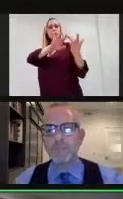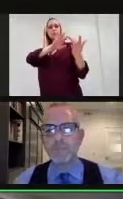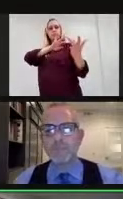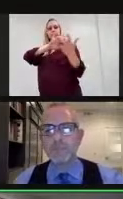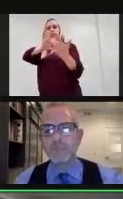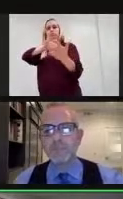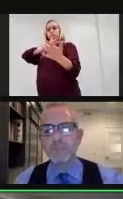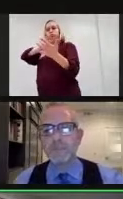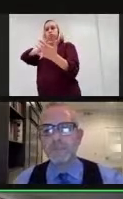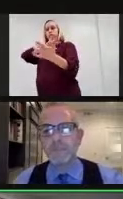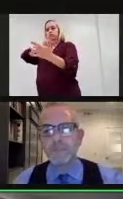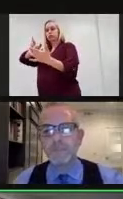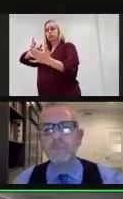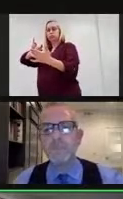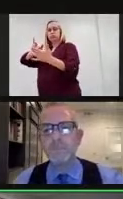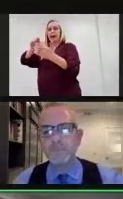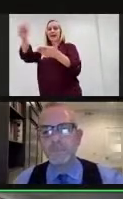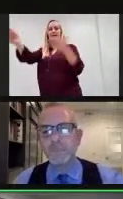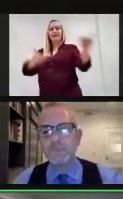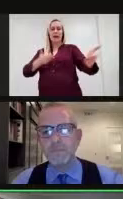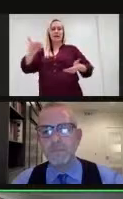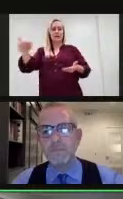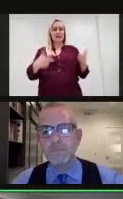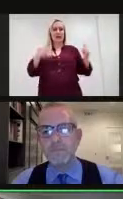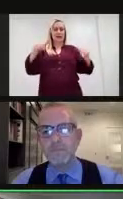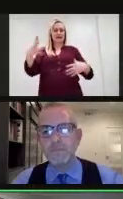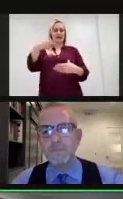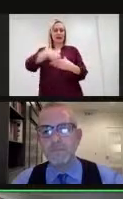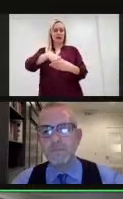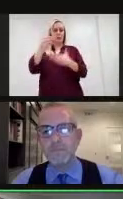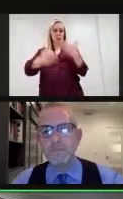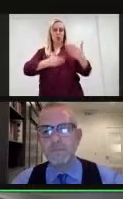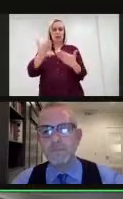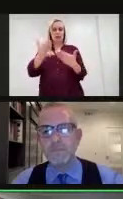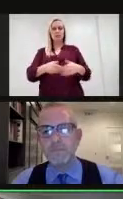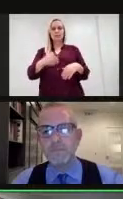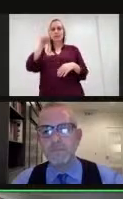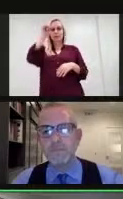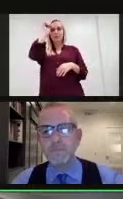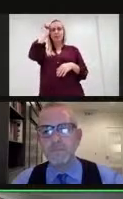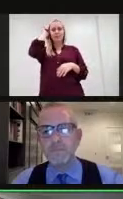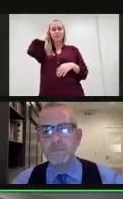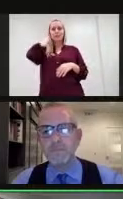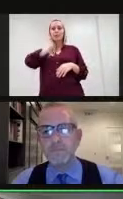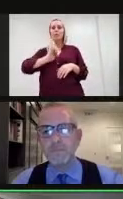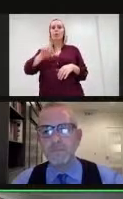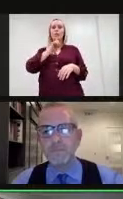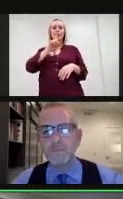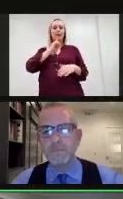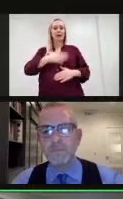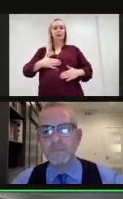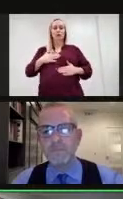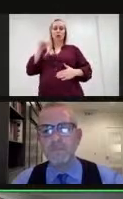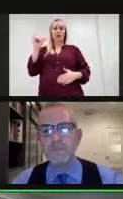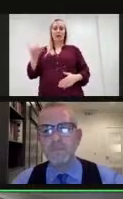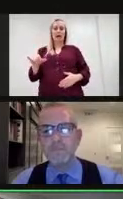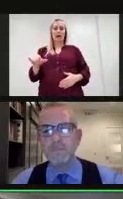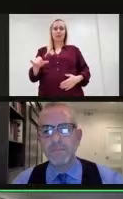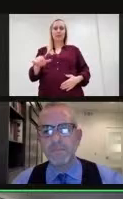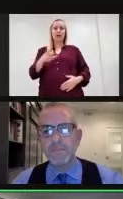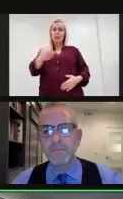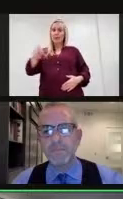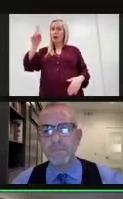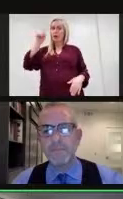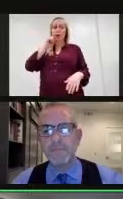were invited into this engagement process. And we just very much appreciated that and heard, you